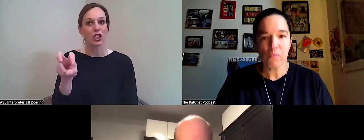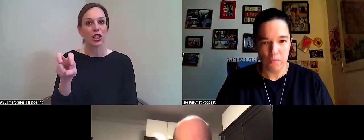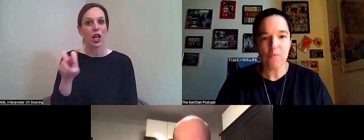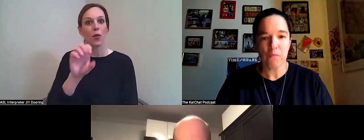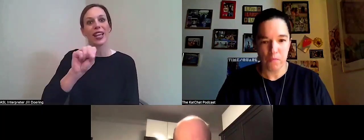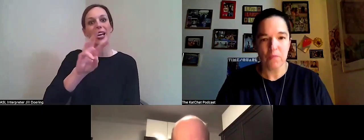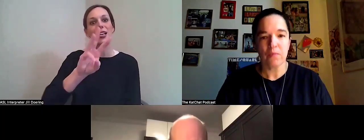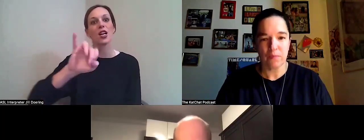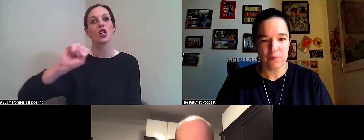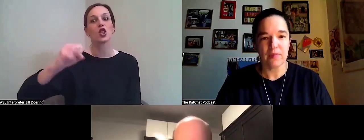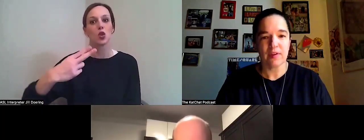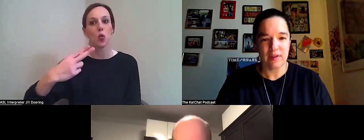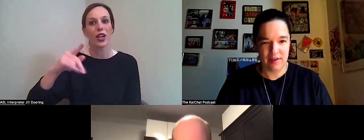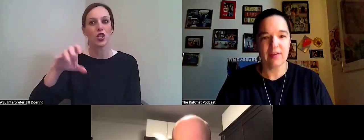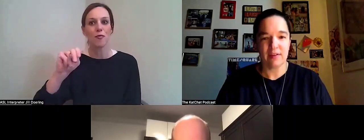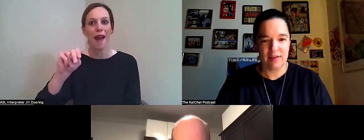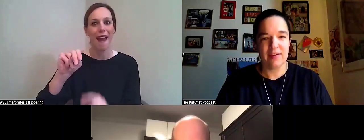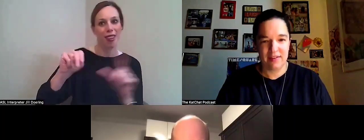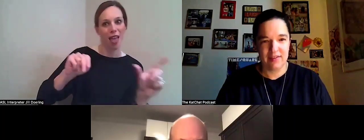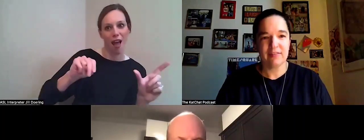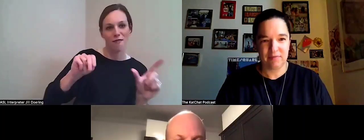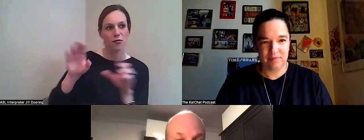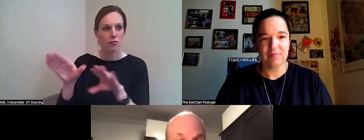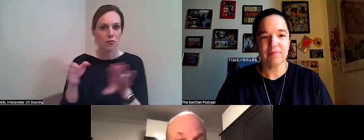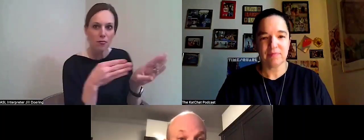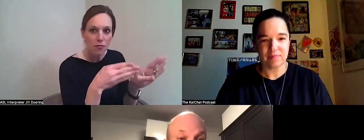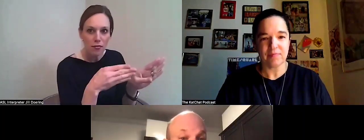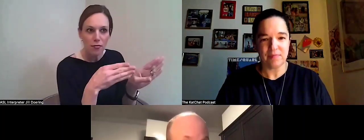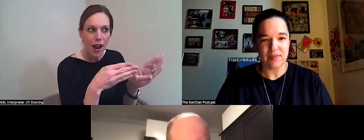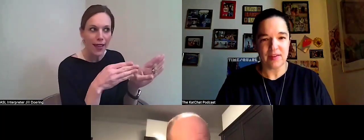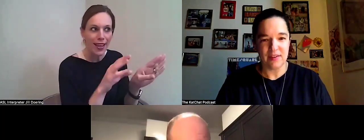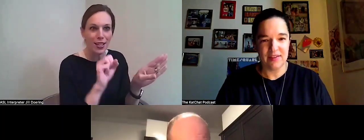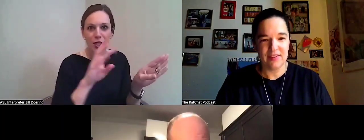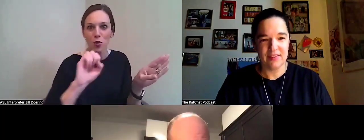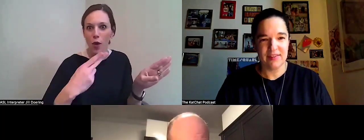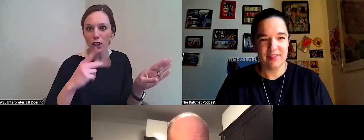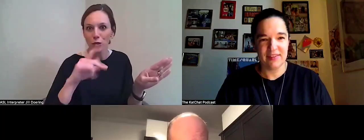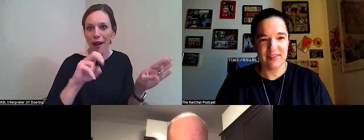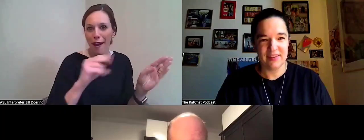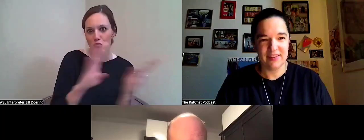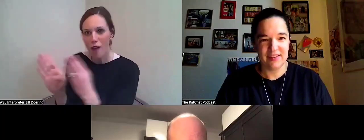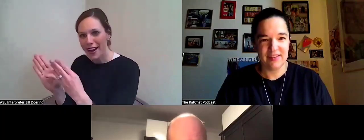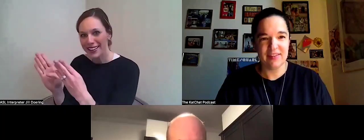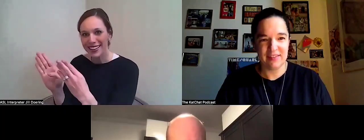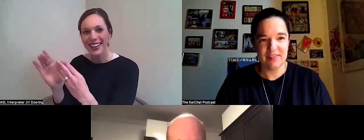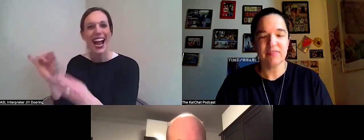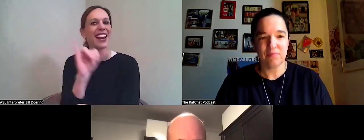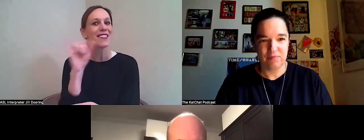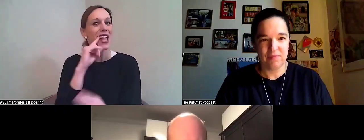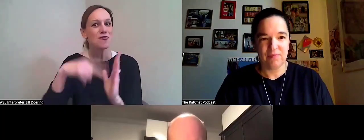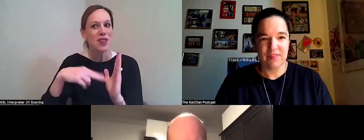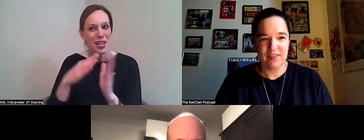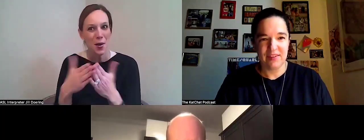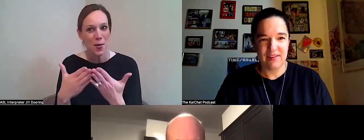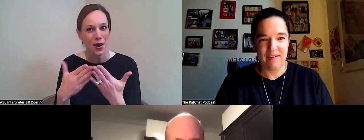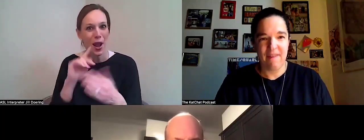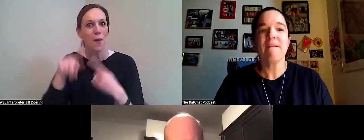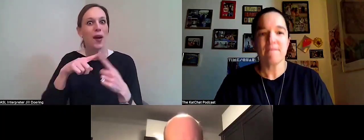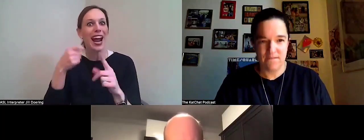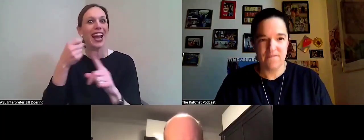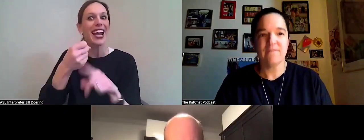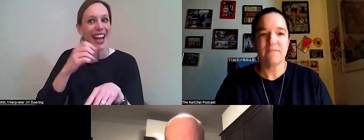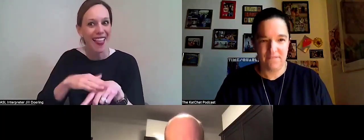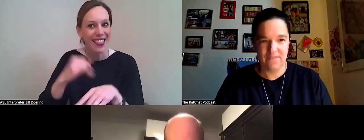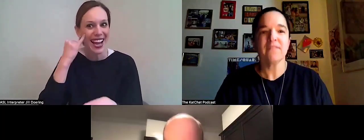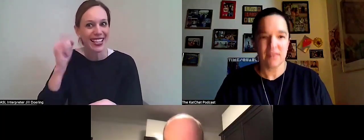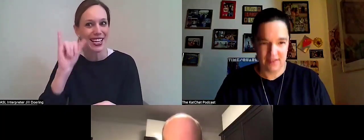left and swish pan right, like reading a book. And once I hit on the idea, like reading a